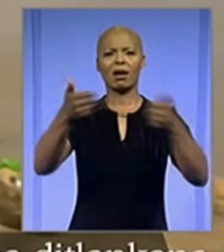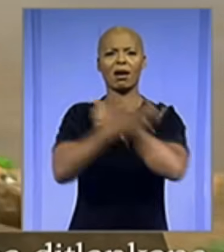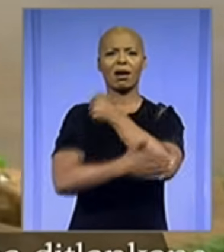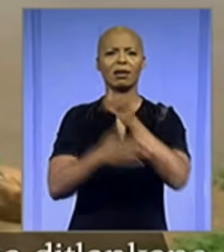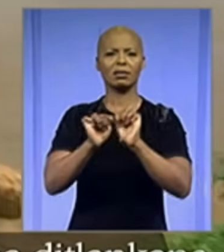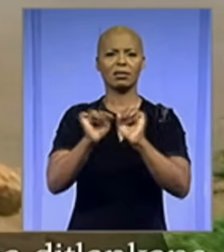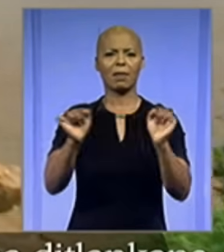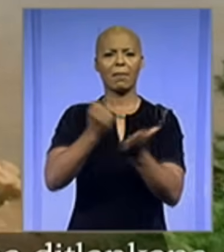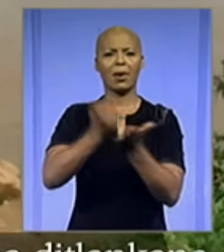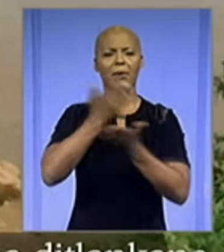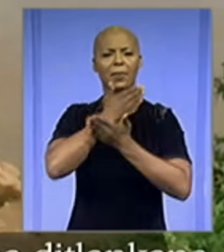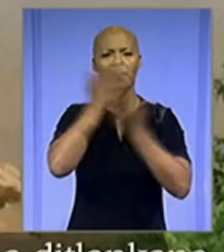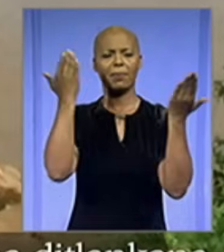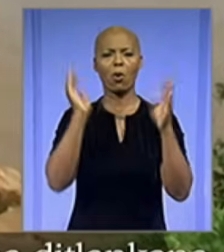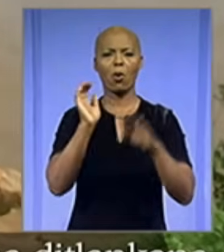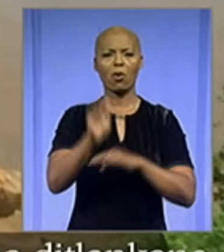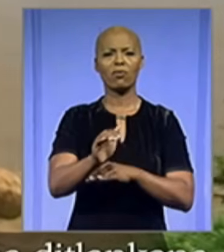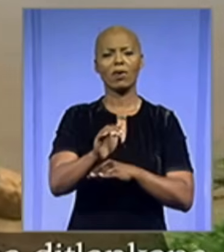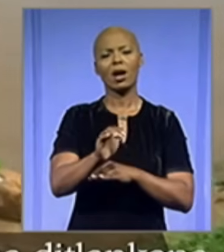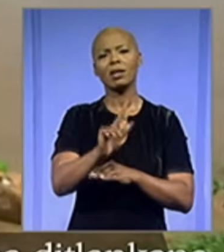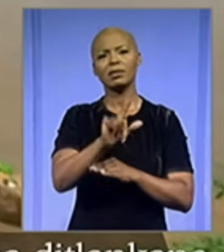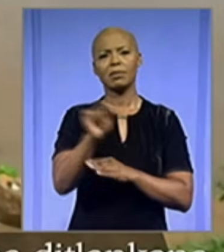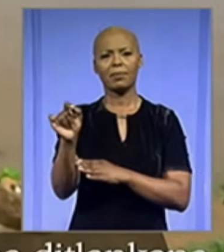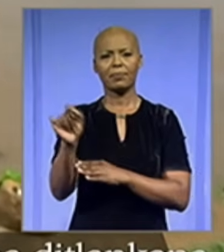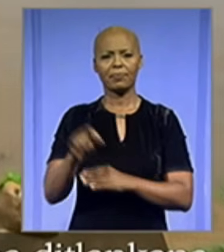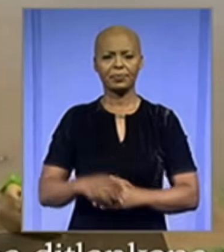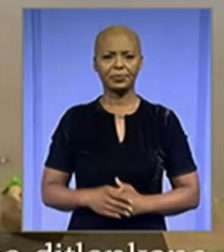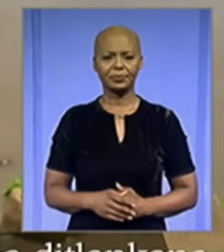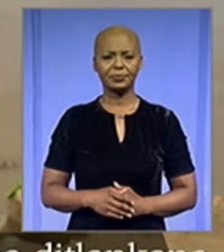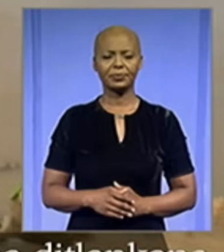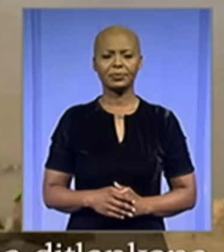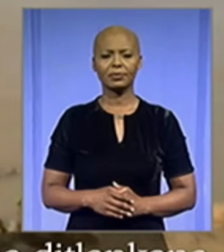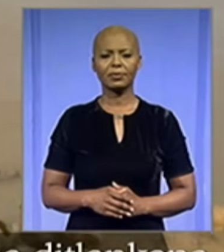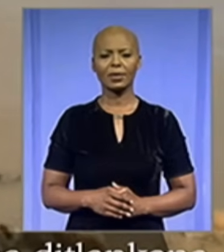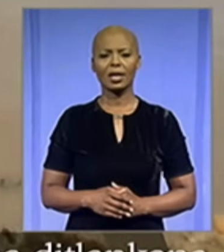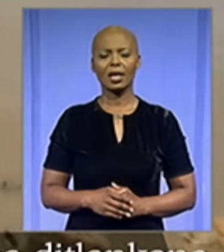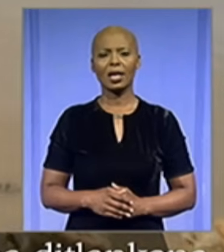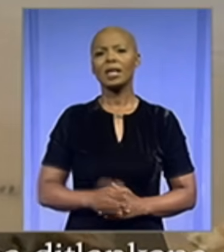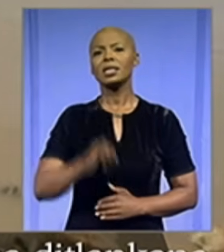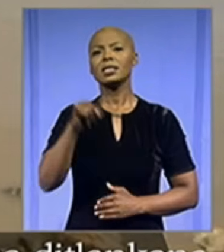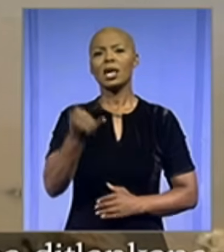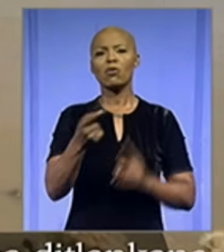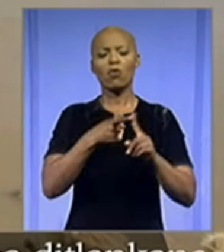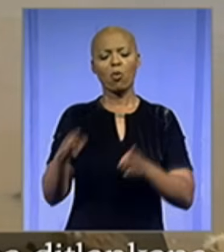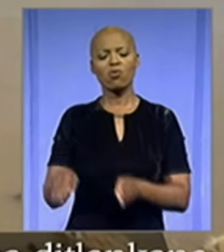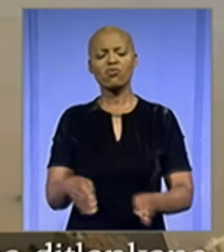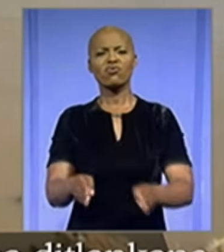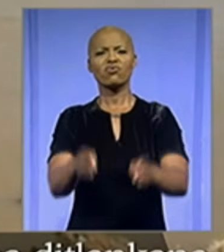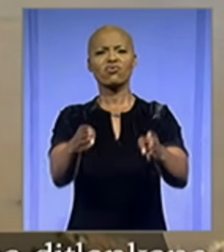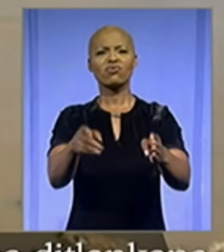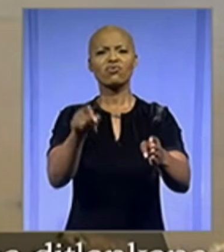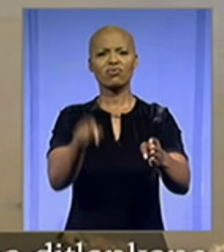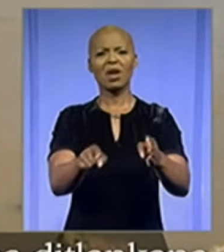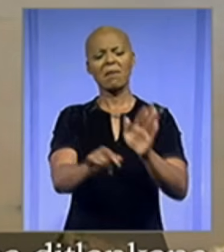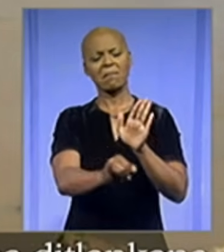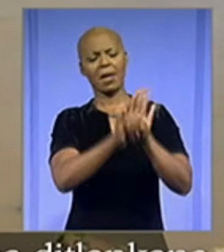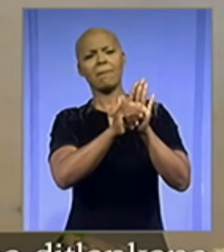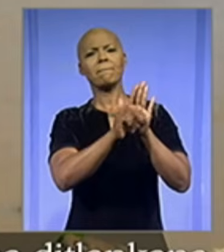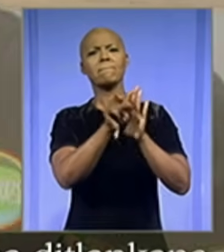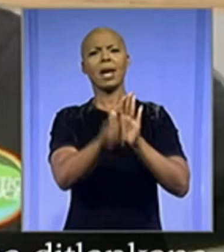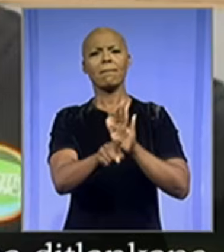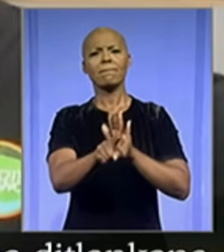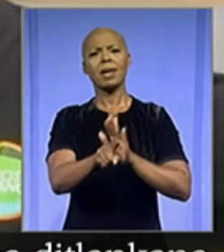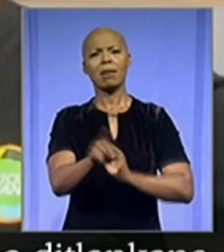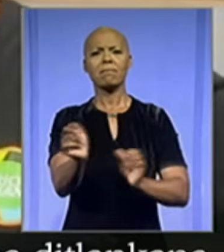seng mo molaong ba feta 700. Just from the campsite of the river, we have deported